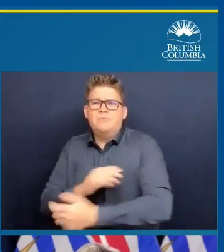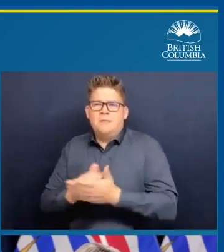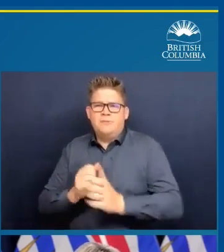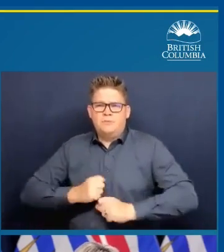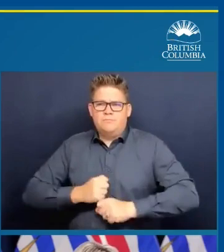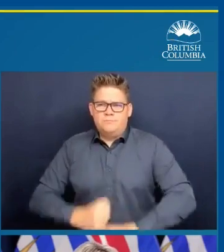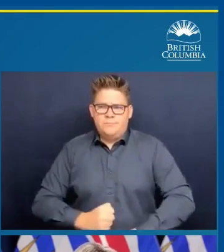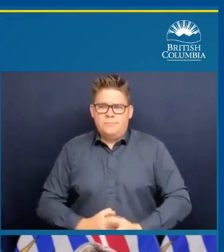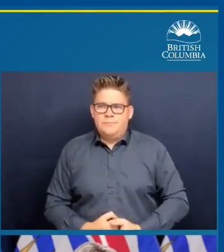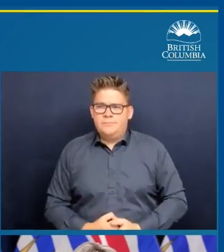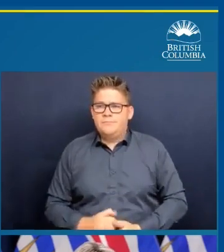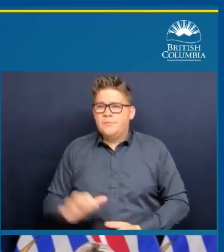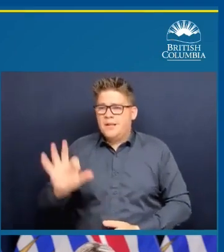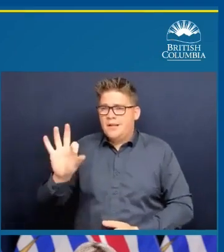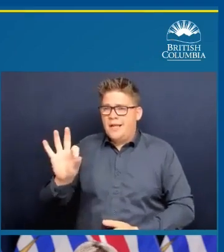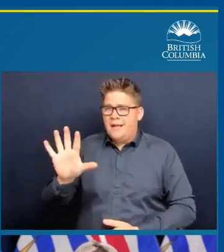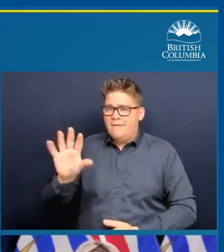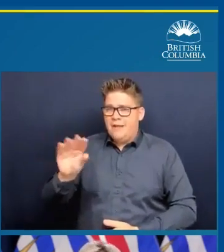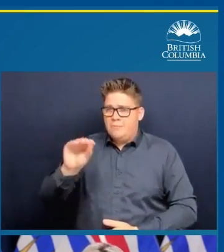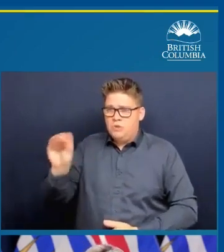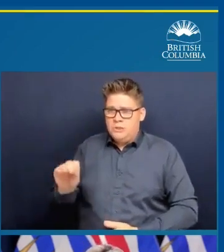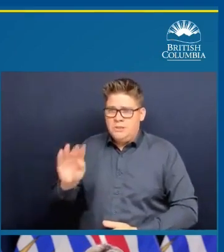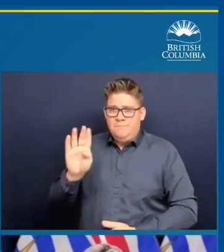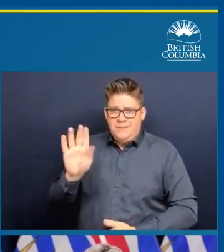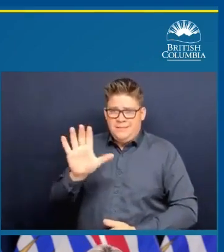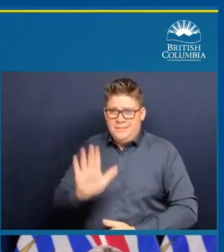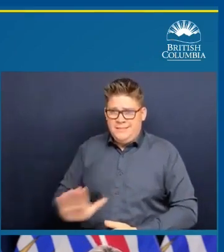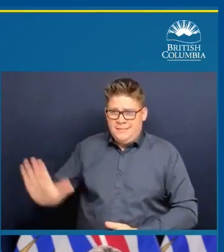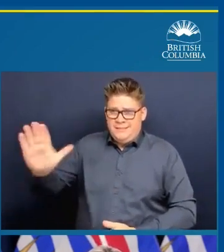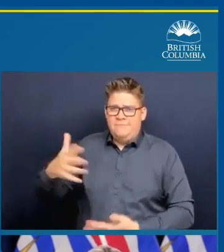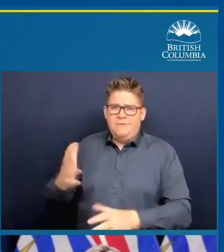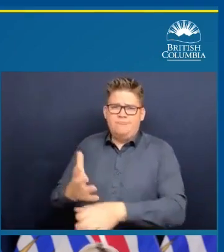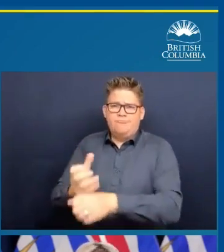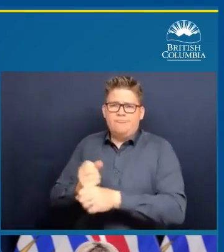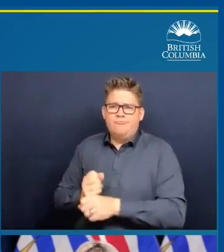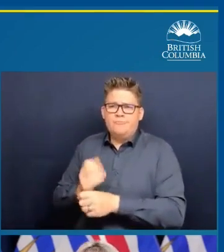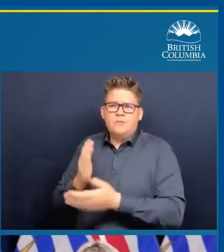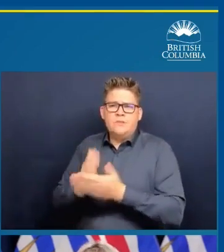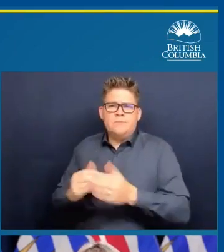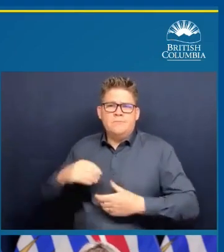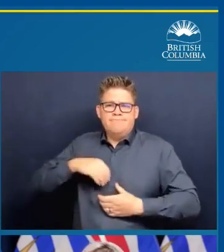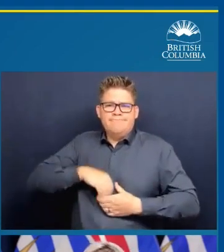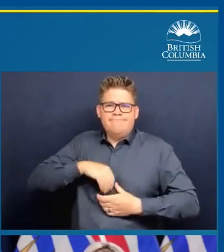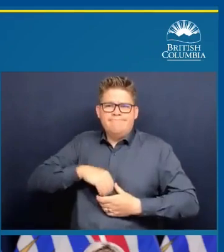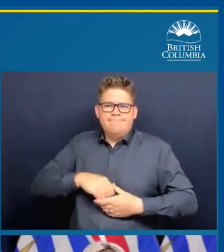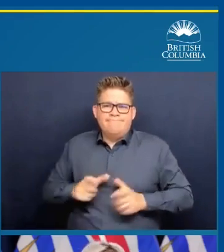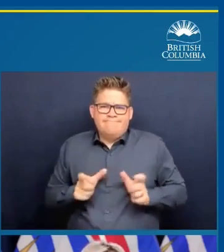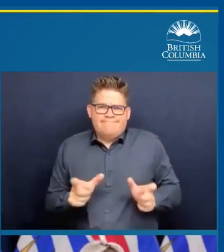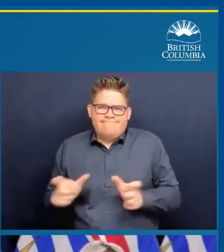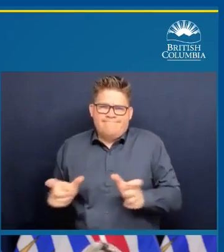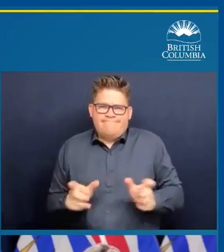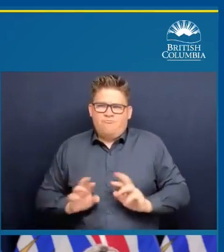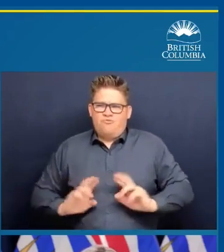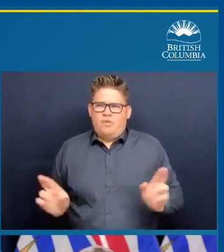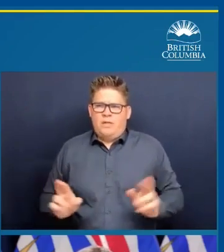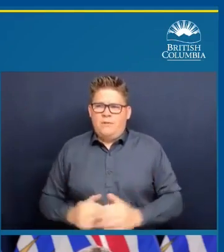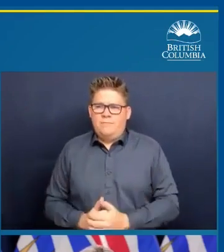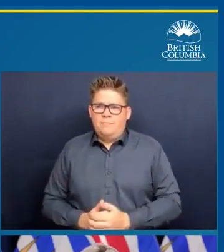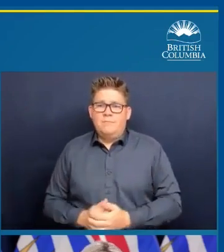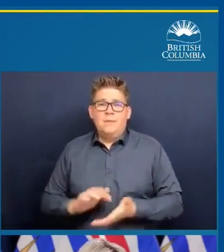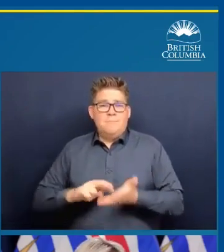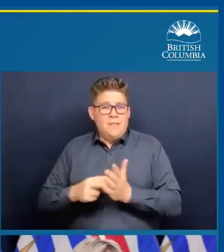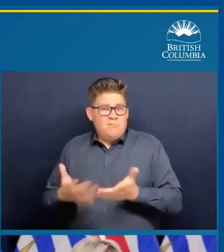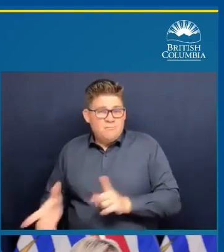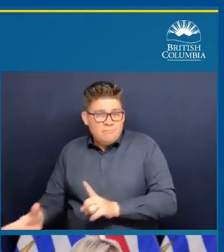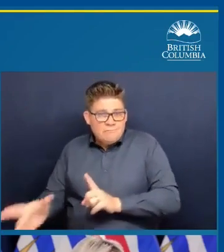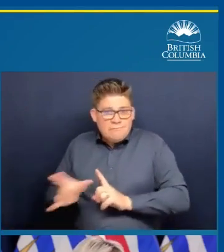through vaccination, through infection, or for many people, both. But we are also learning that our immunity is complex, and I've